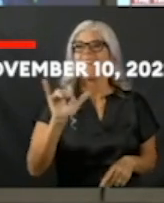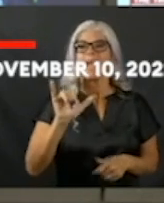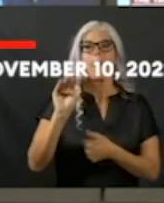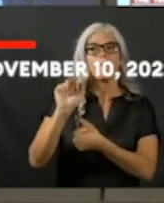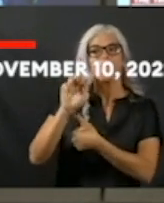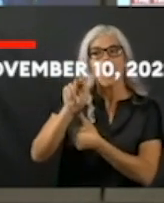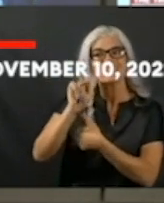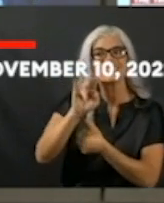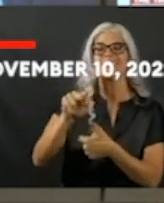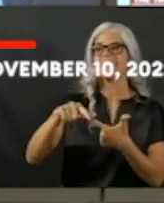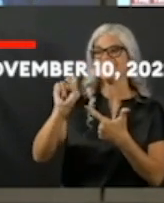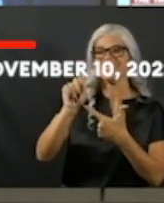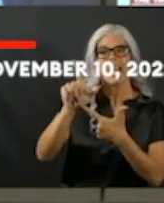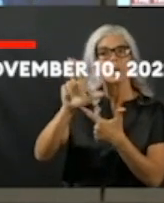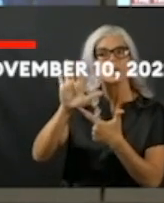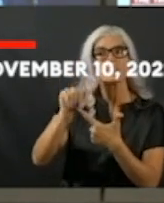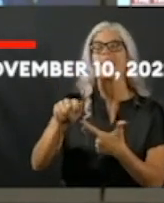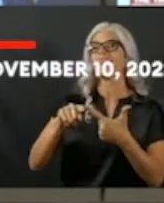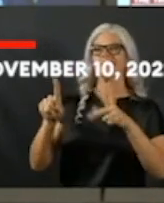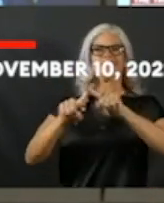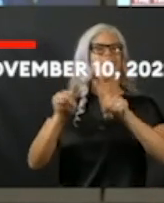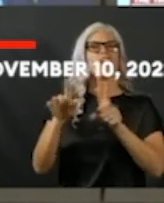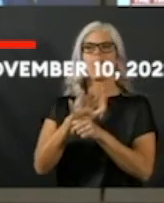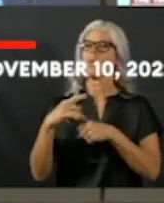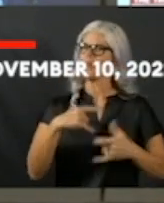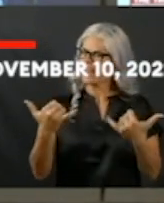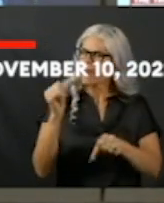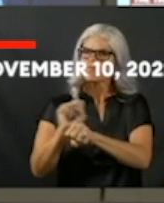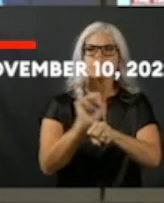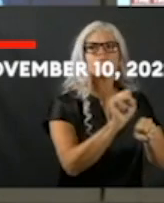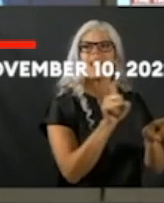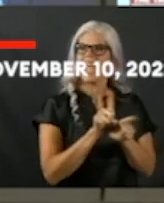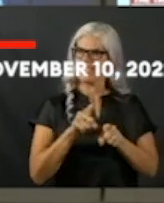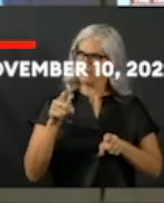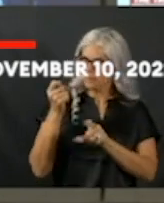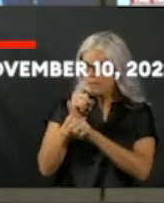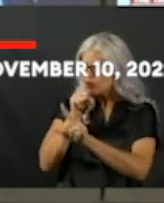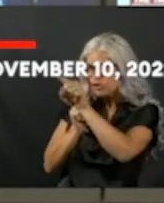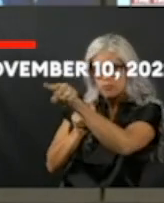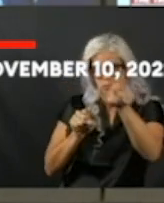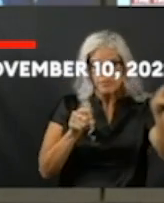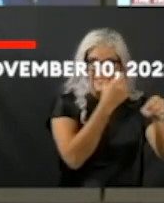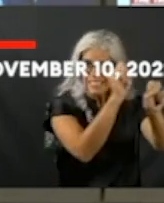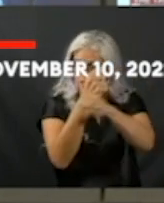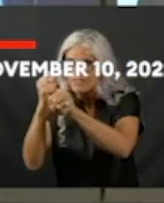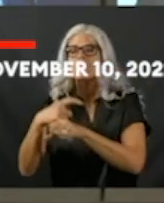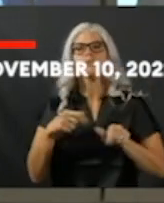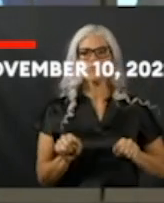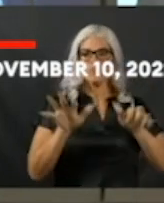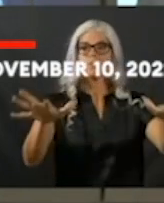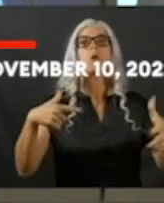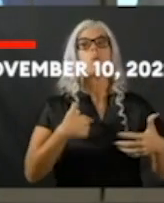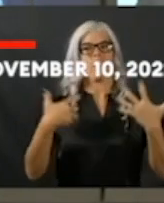people have been working in those areas and will continue to go in as it's safe in other parts of the state. We had activated 600 National